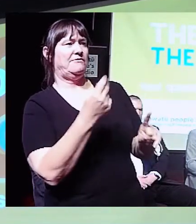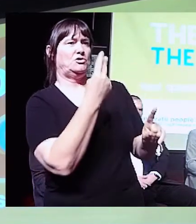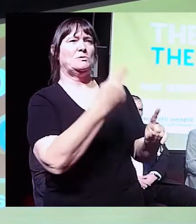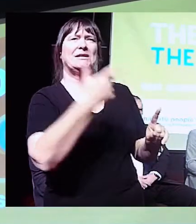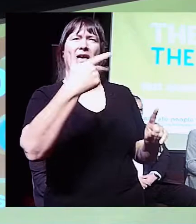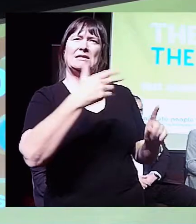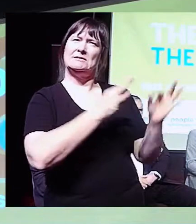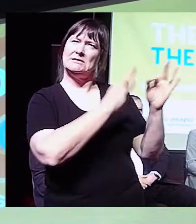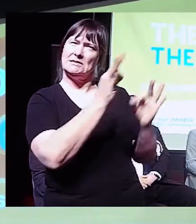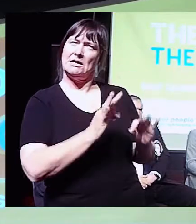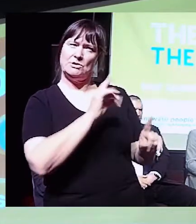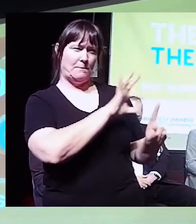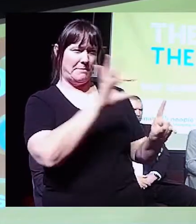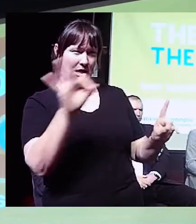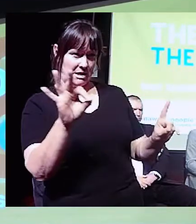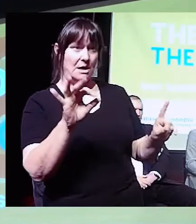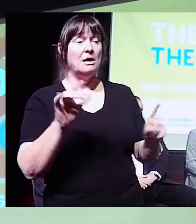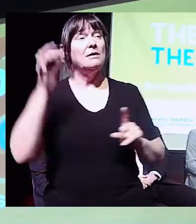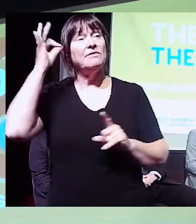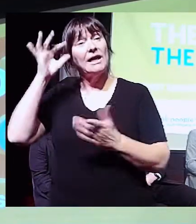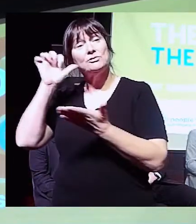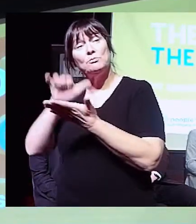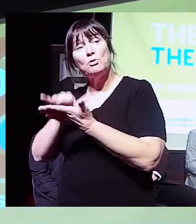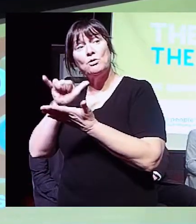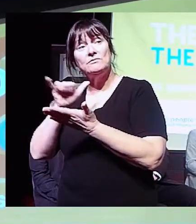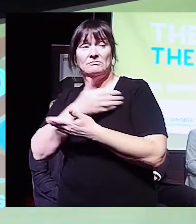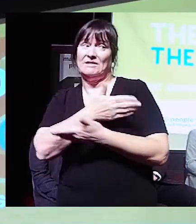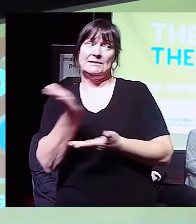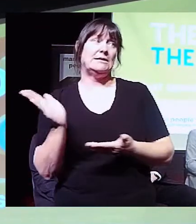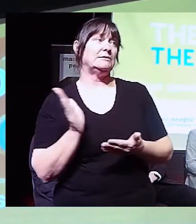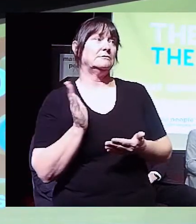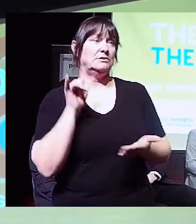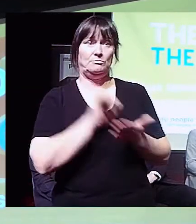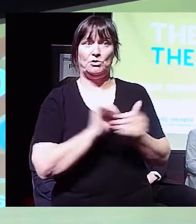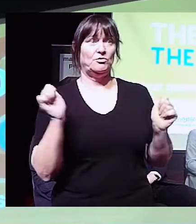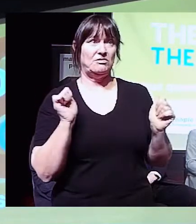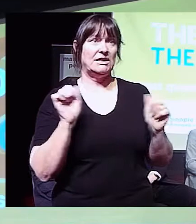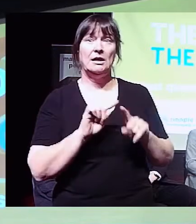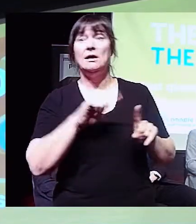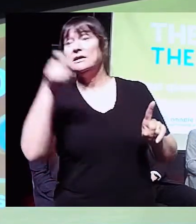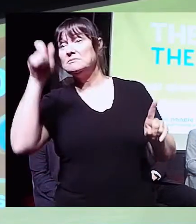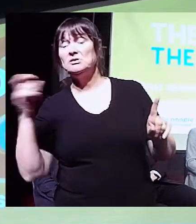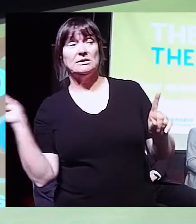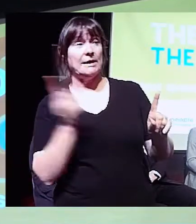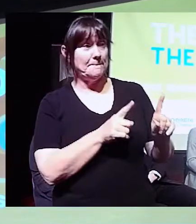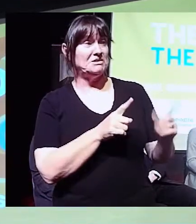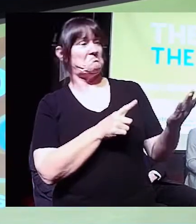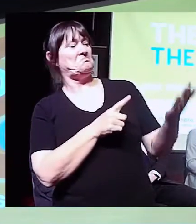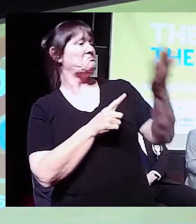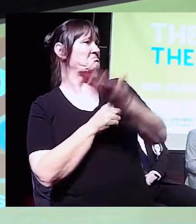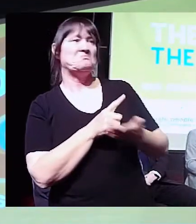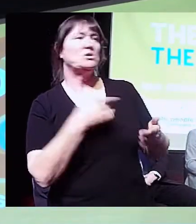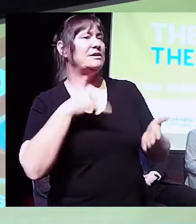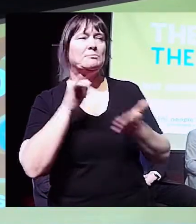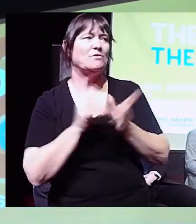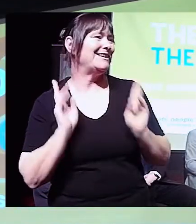designs on their books, once the council has approved those, that's it. It's approved. The next person that comes along and buys it doesn't need